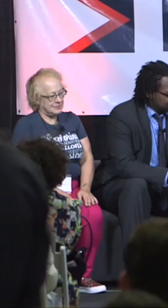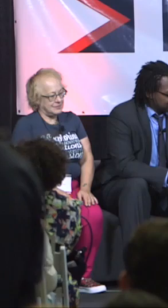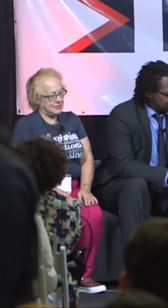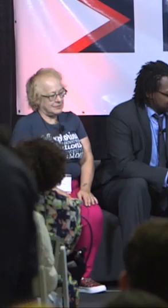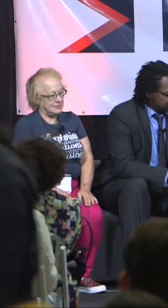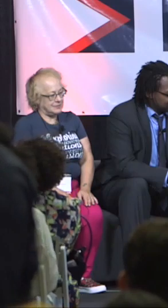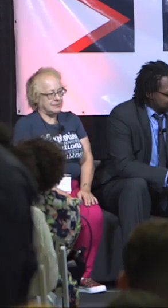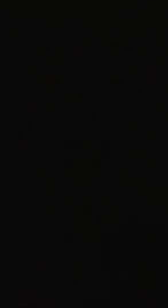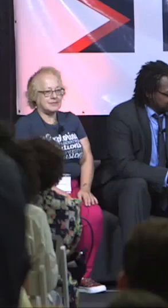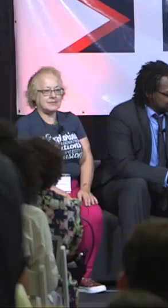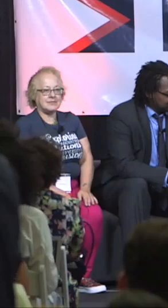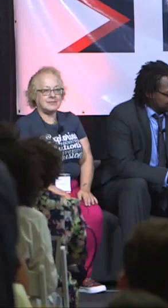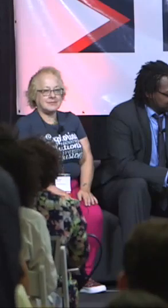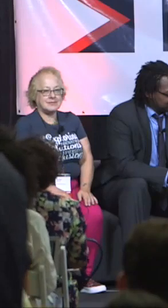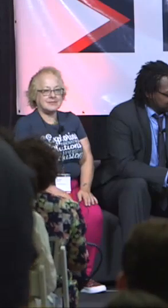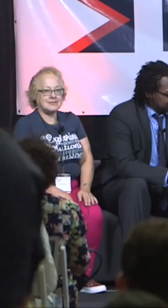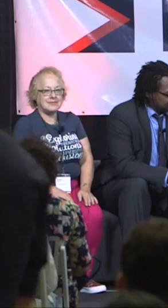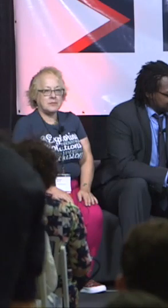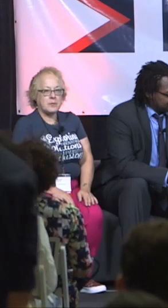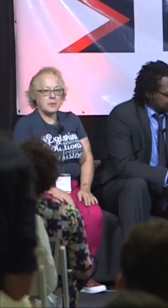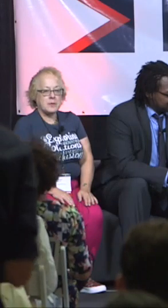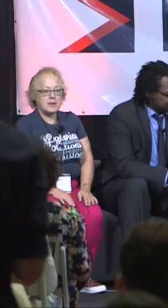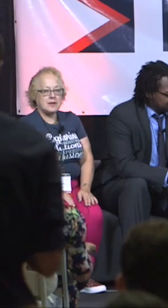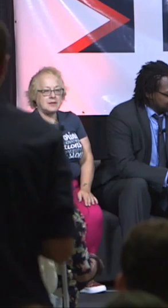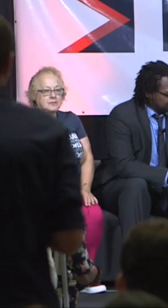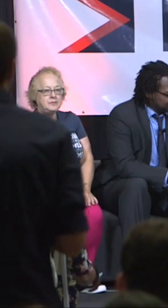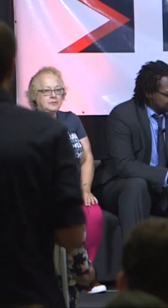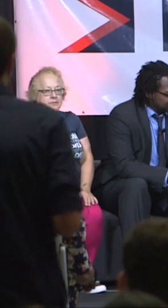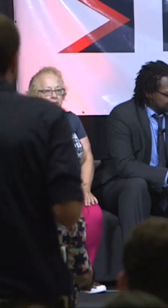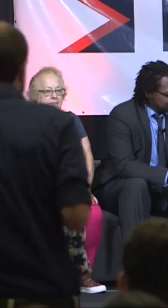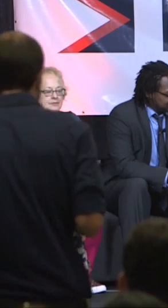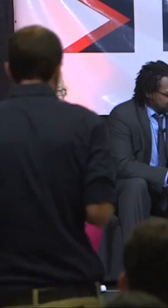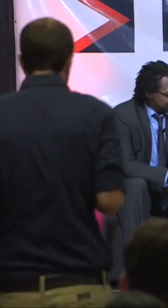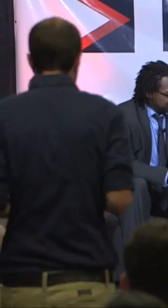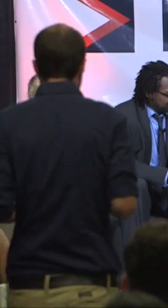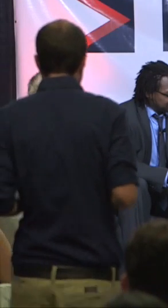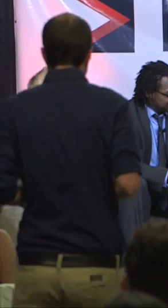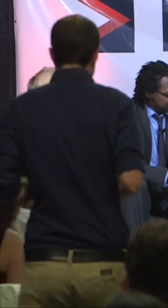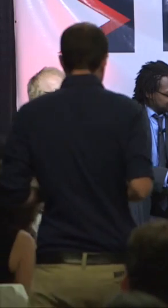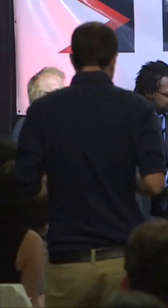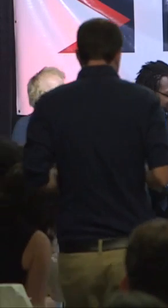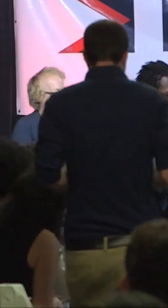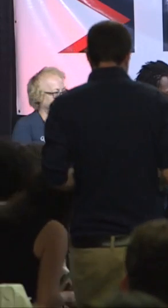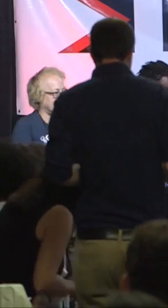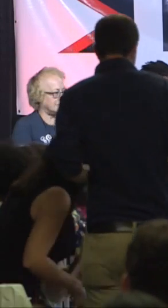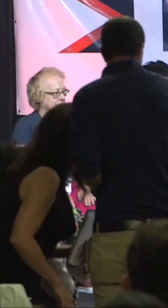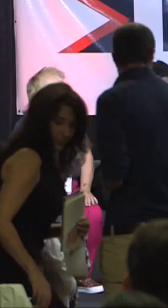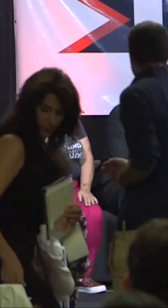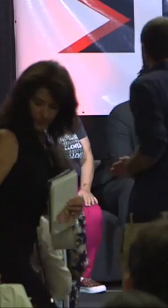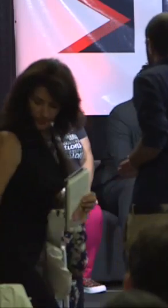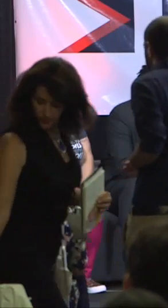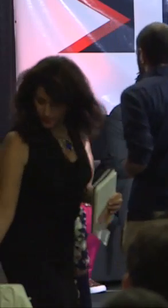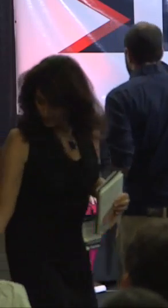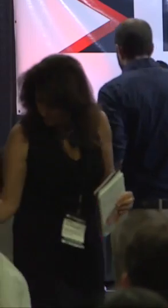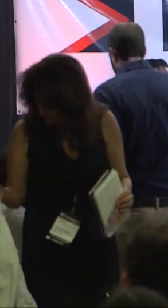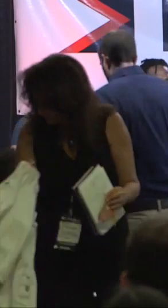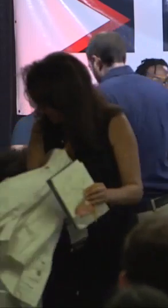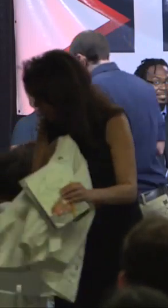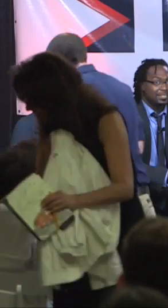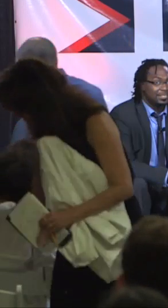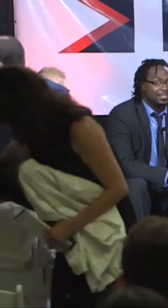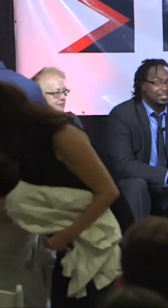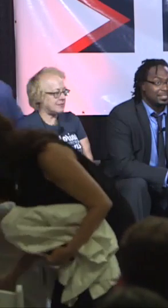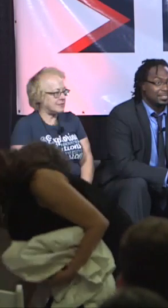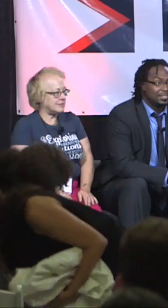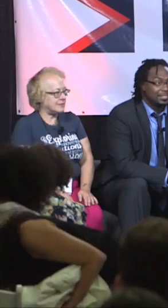one tip from their organization, an insight into how can we repair the STEM pipeline.